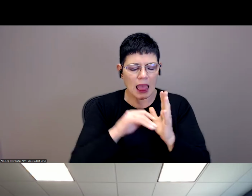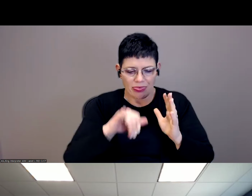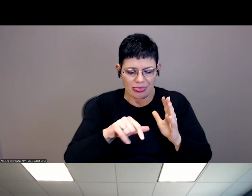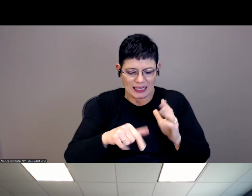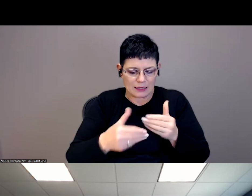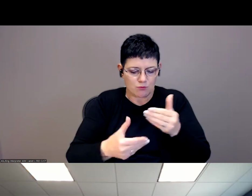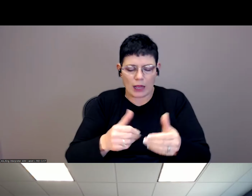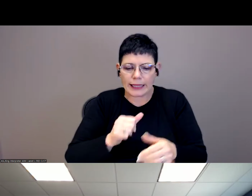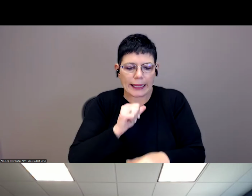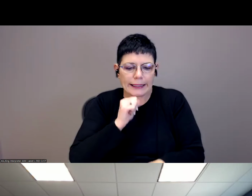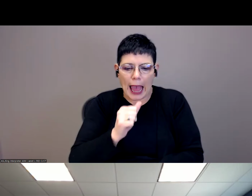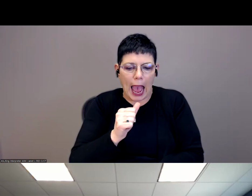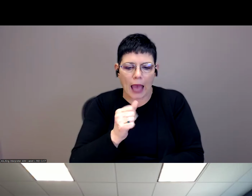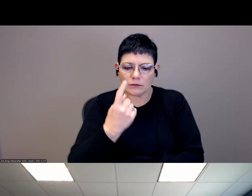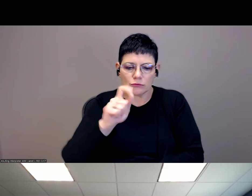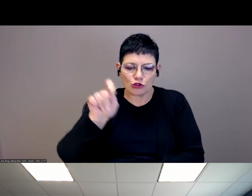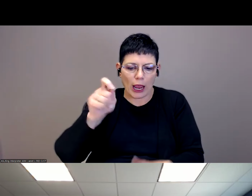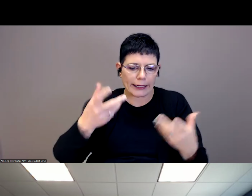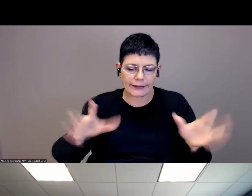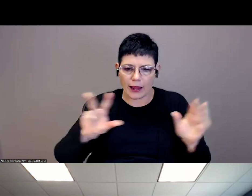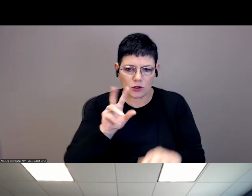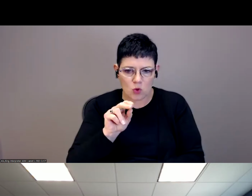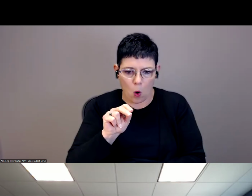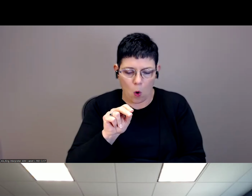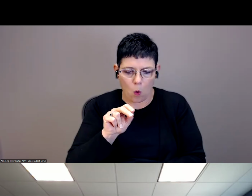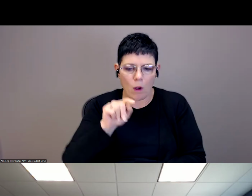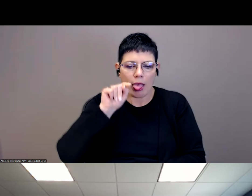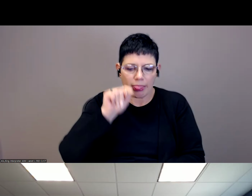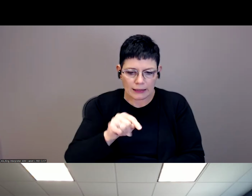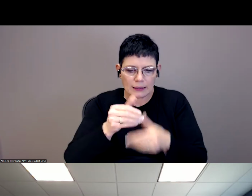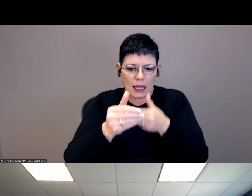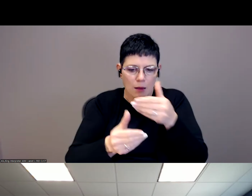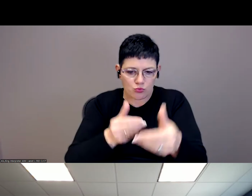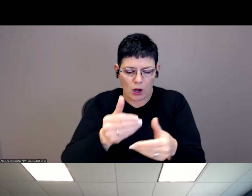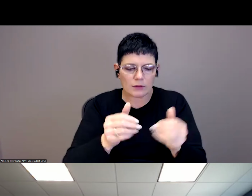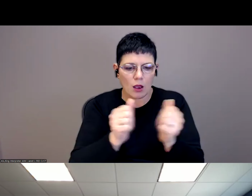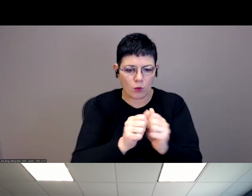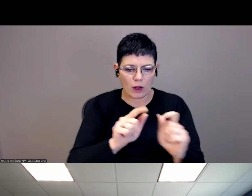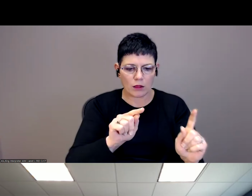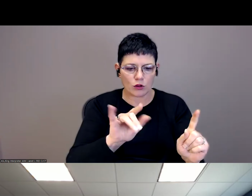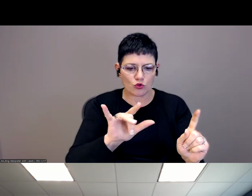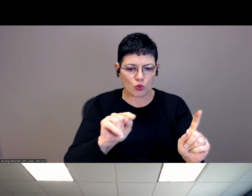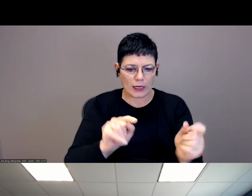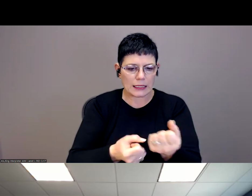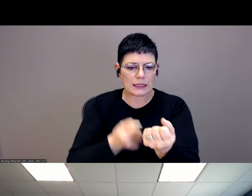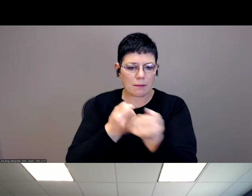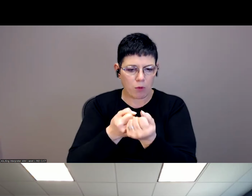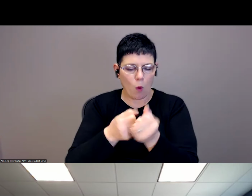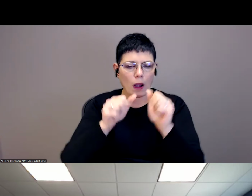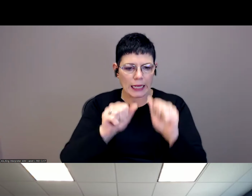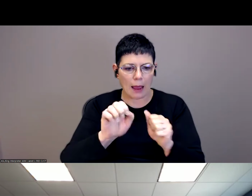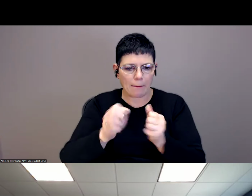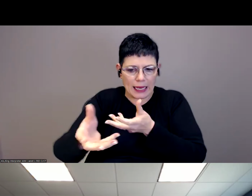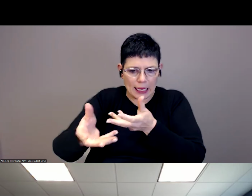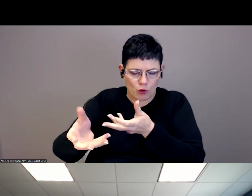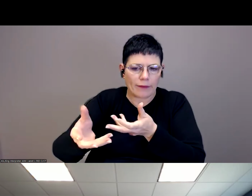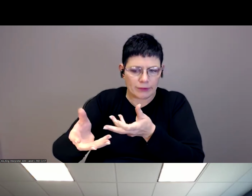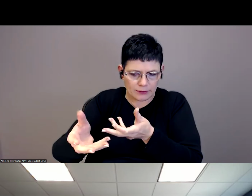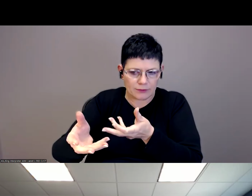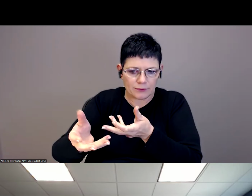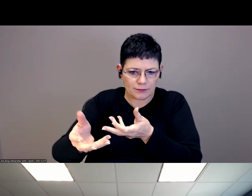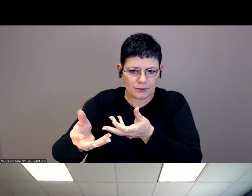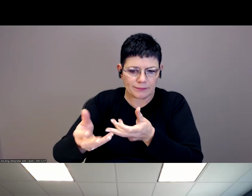and ongoing, and that's something we try to make feel possible through the toolkit. And knowing that there are some